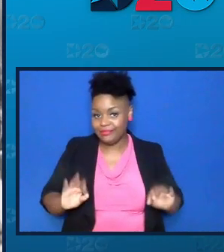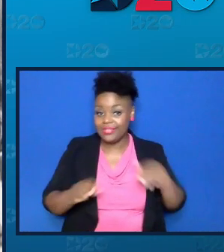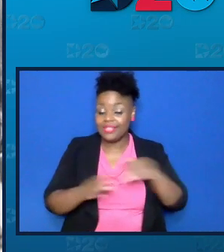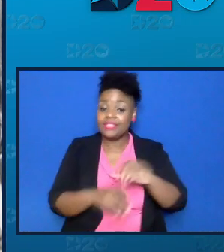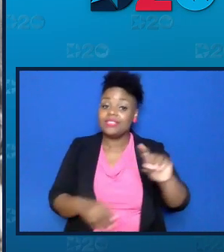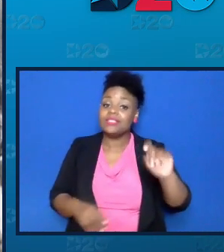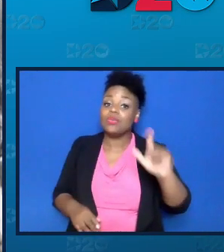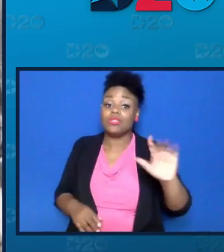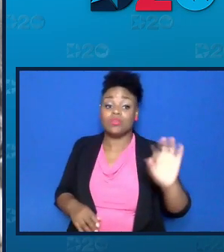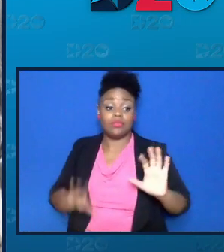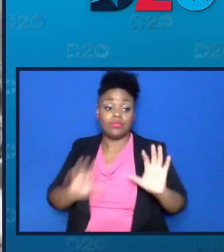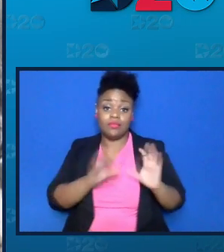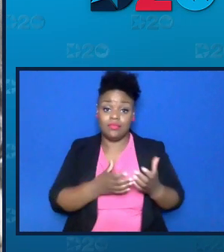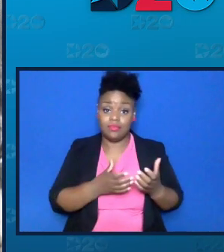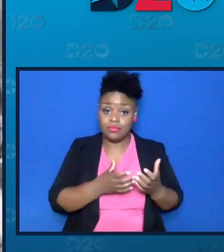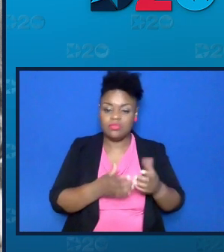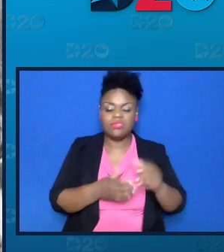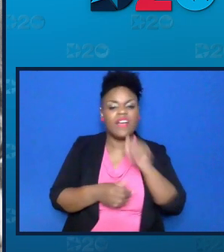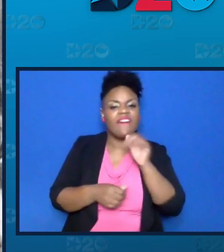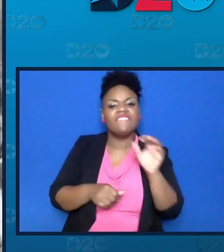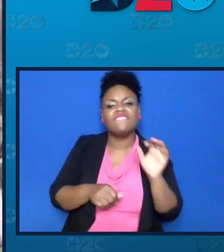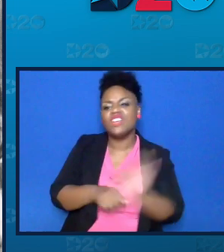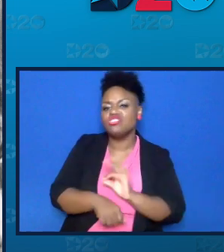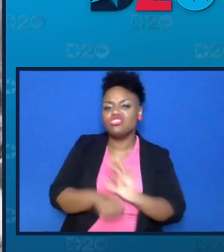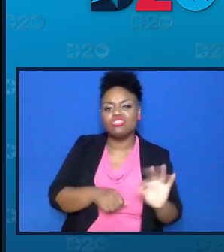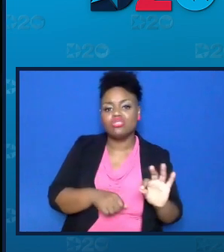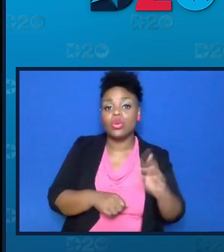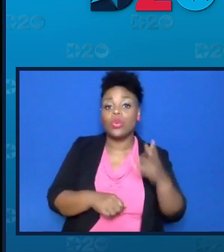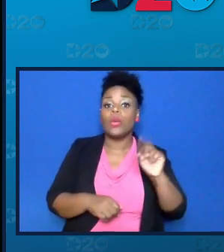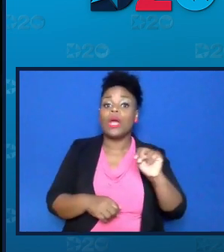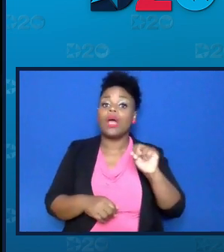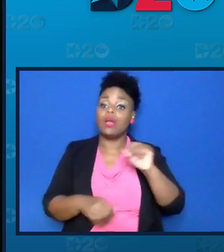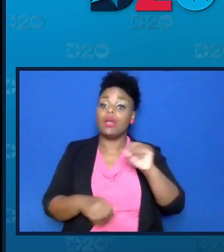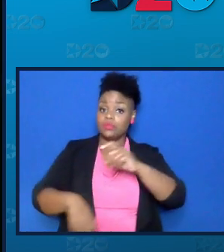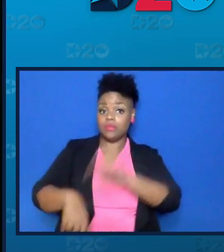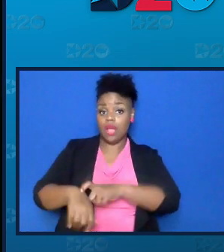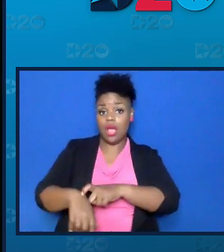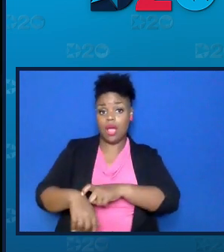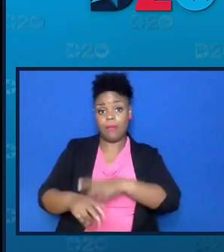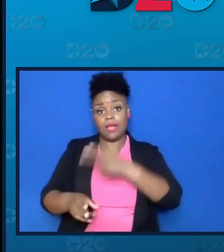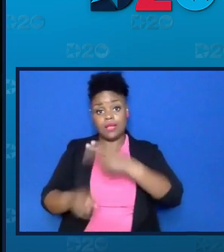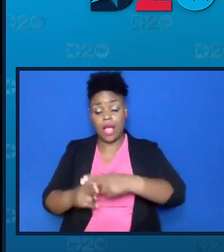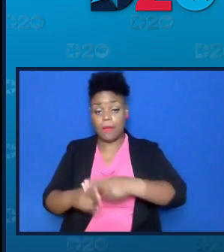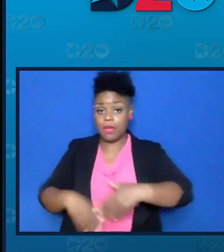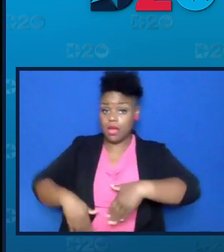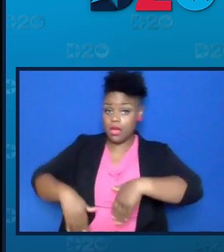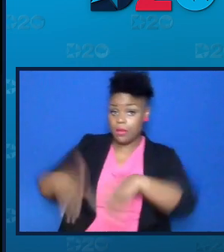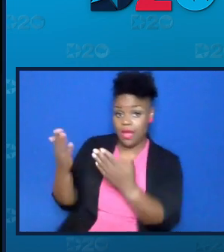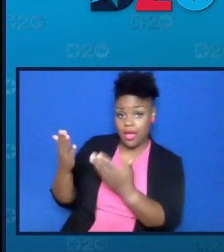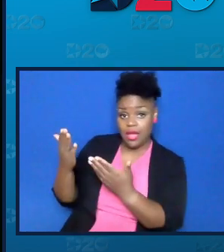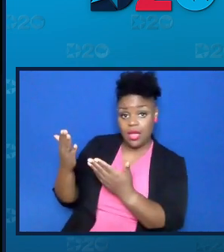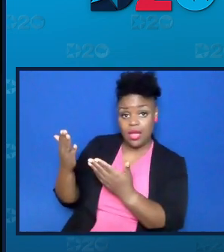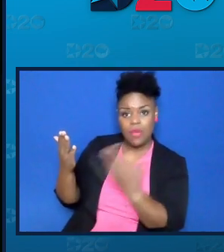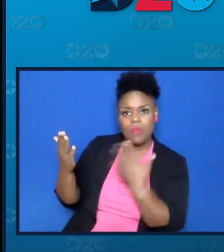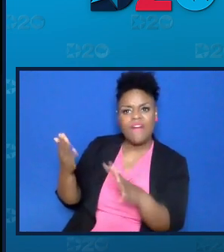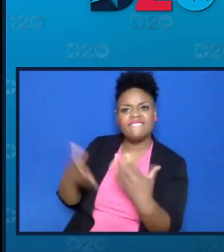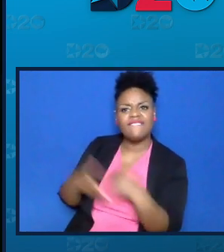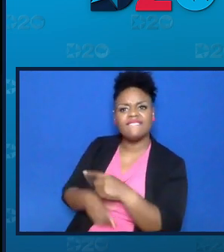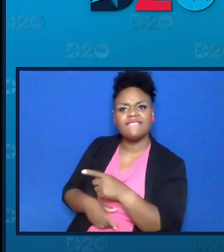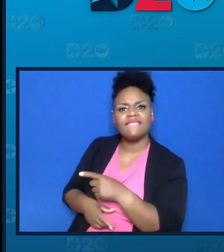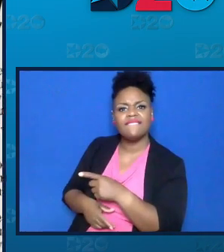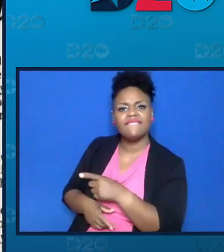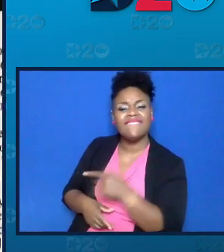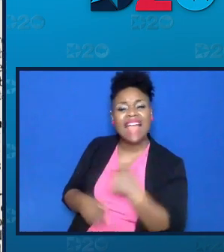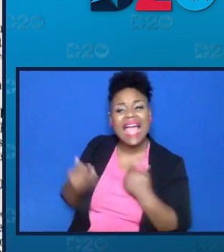got time to put up a candidate, they didn't want to touch it. This young upstart, Joe Biden, who had a